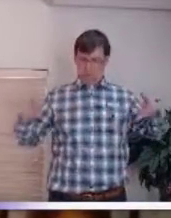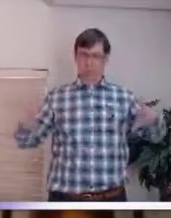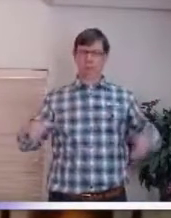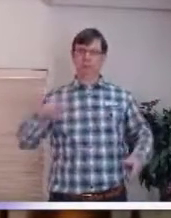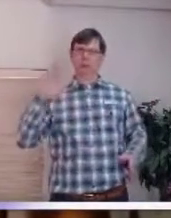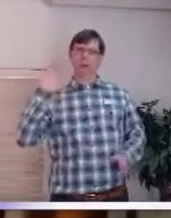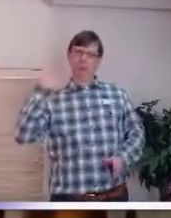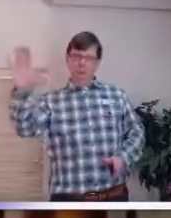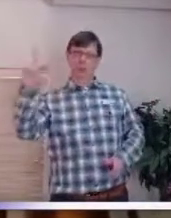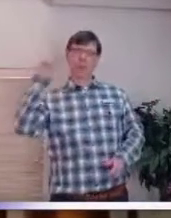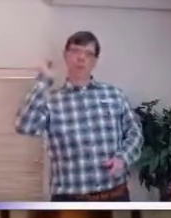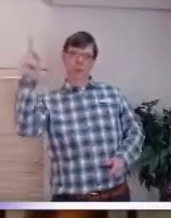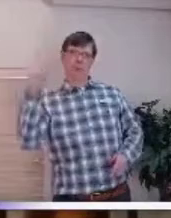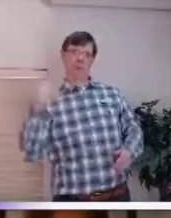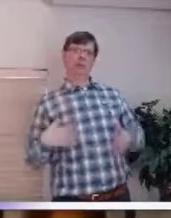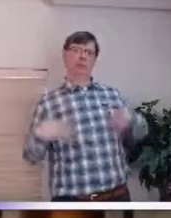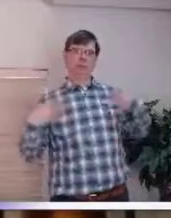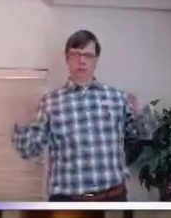that one life,